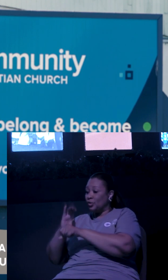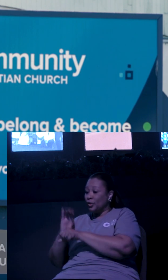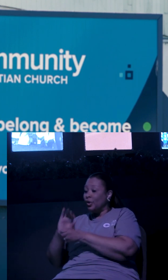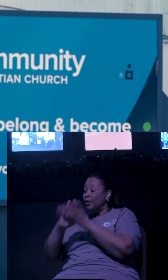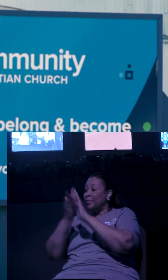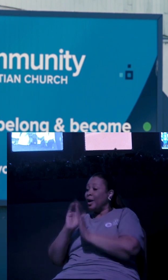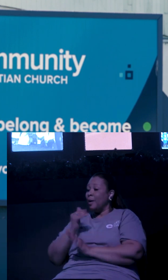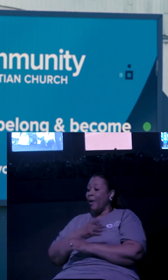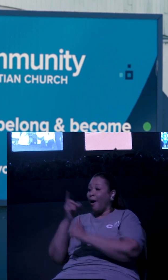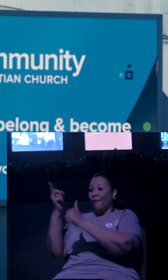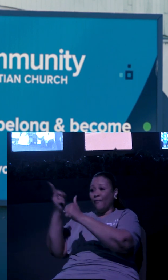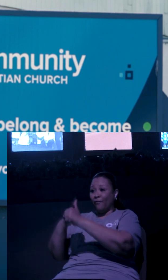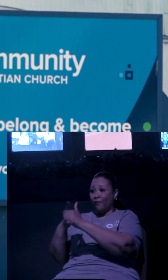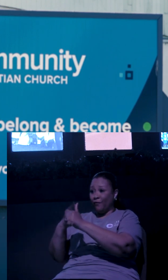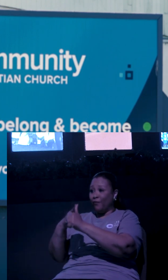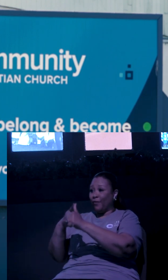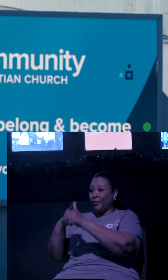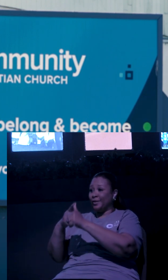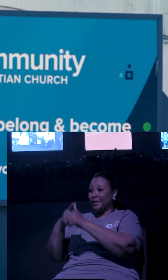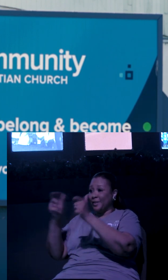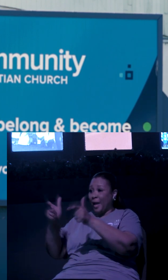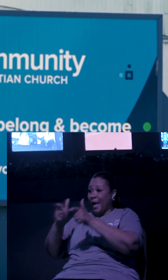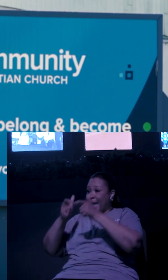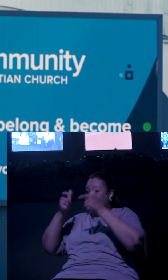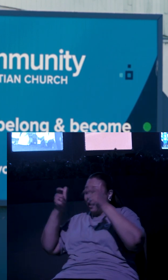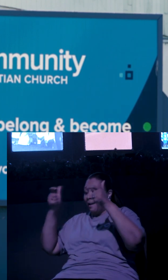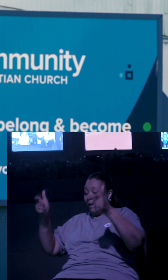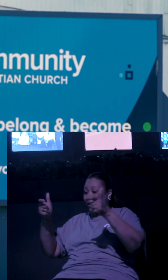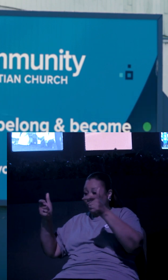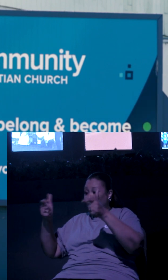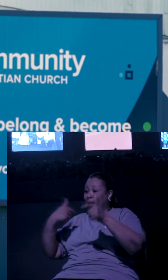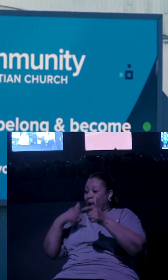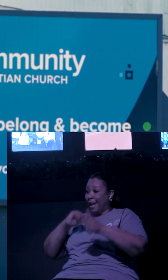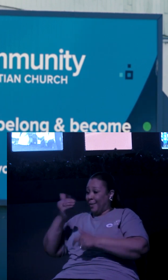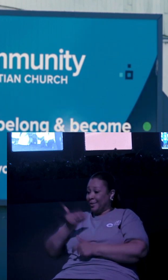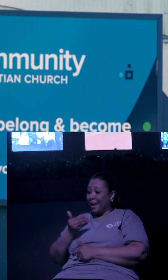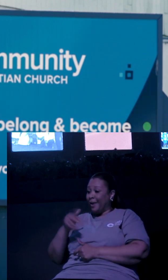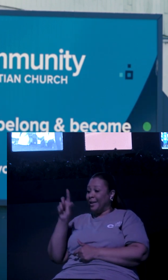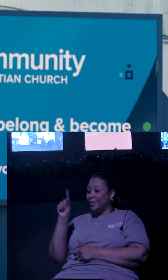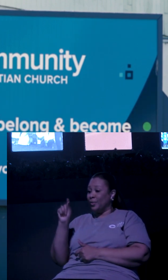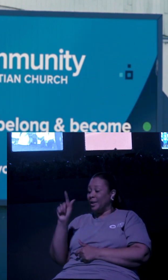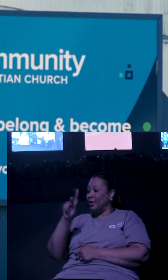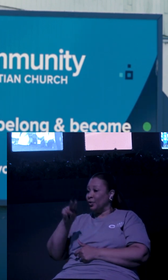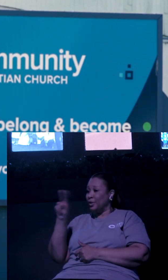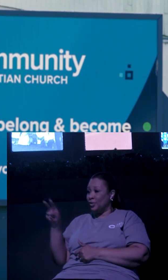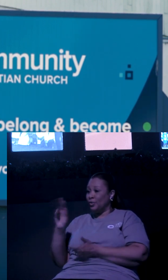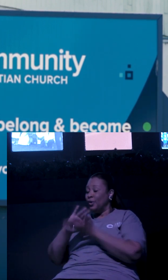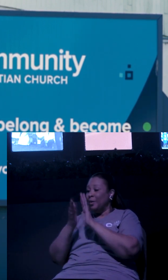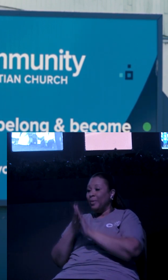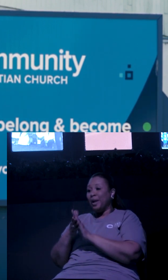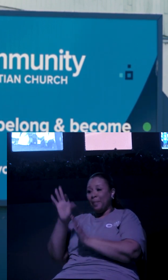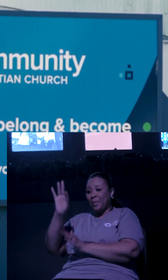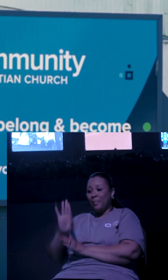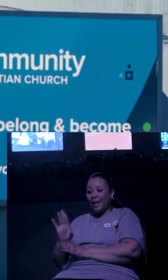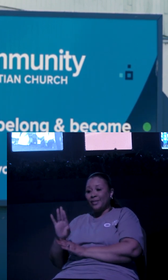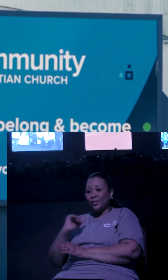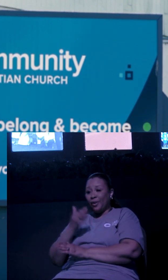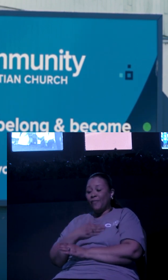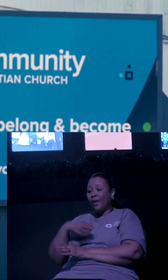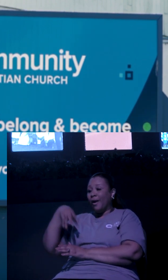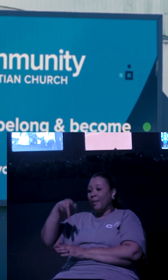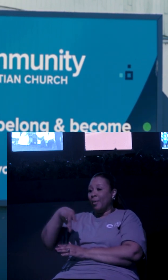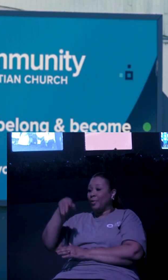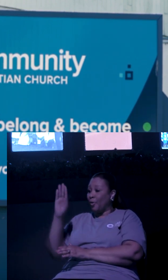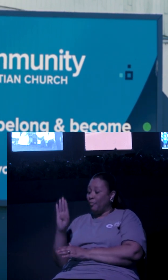be our first multi-site campus. And I was hired in 2022 to be the campus pastor for our